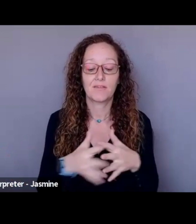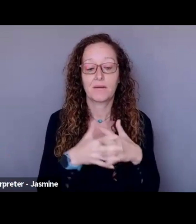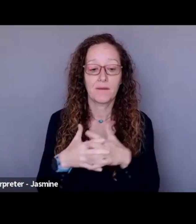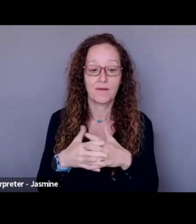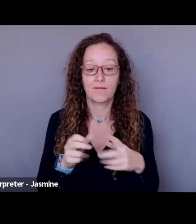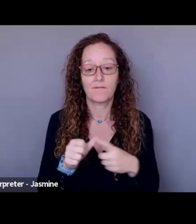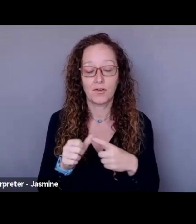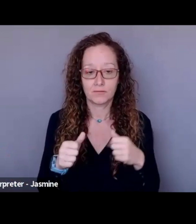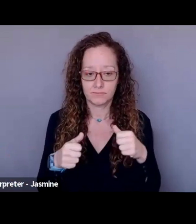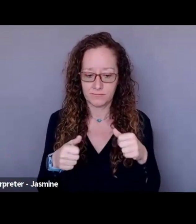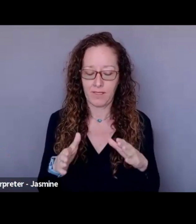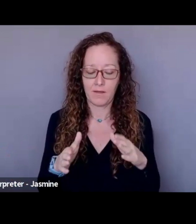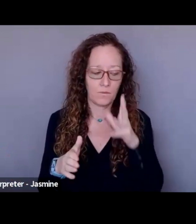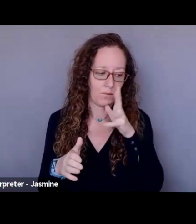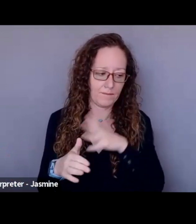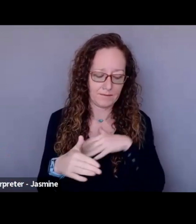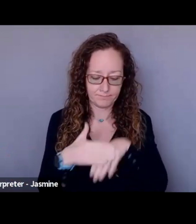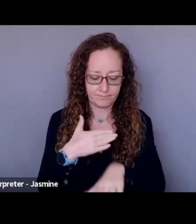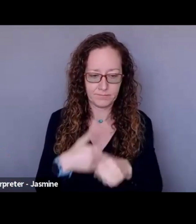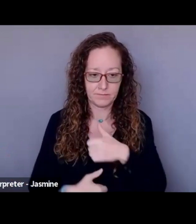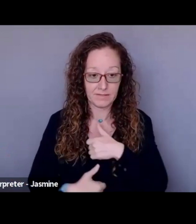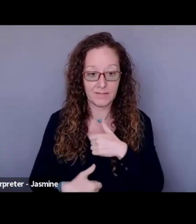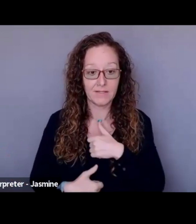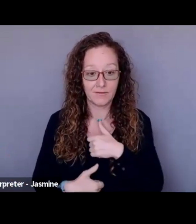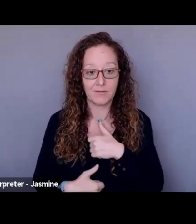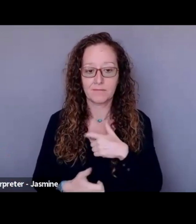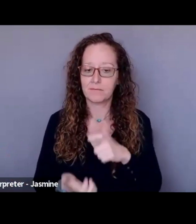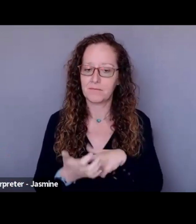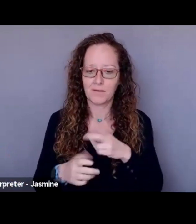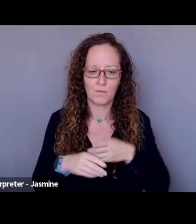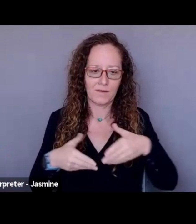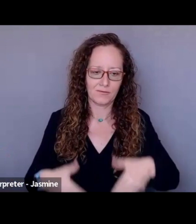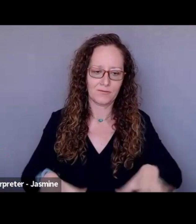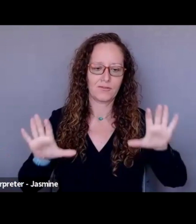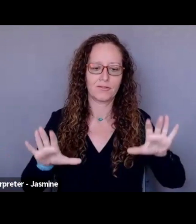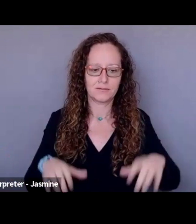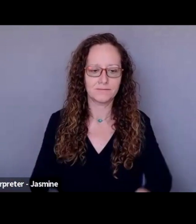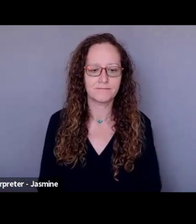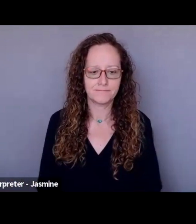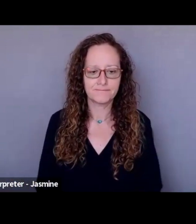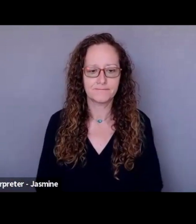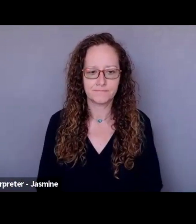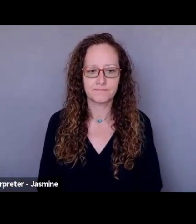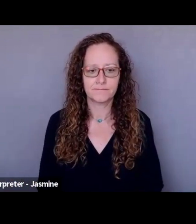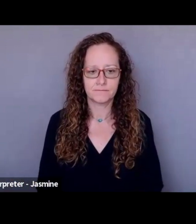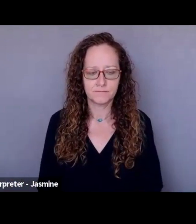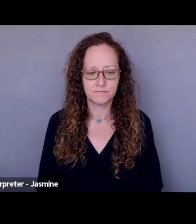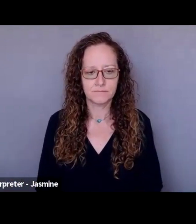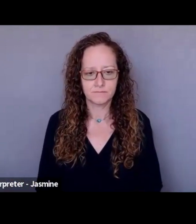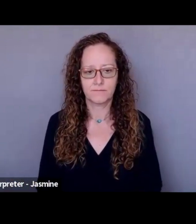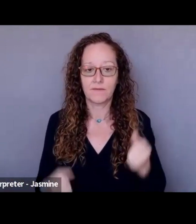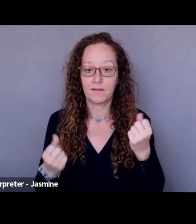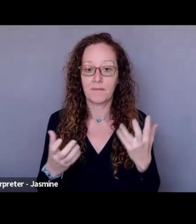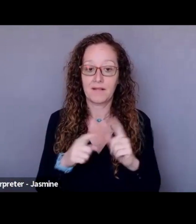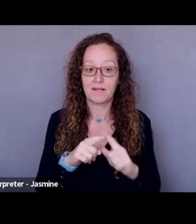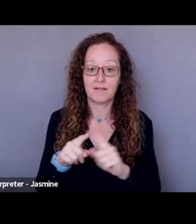letting women into the military, that they had to wear skirts. So there's a lot of different things that you